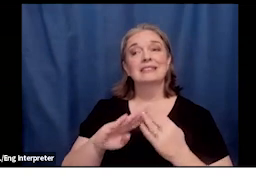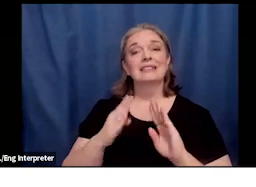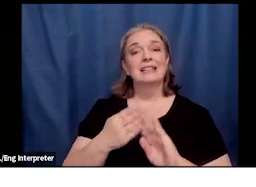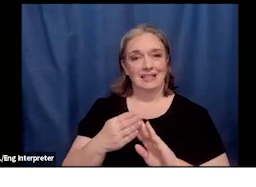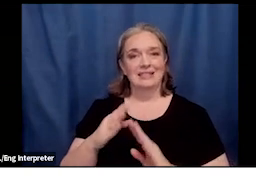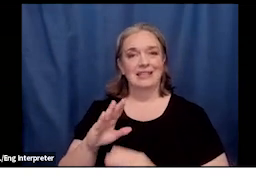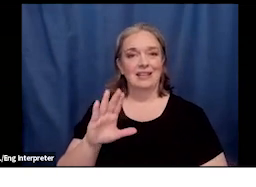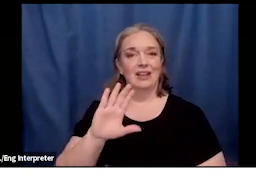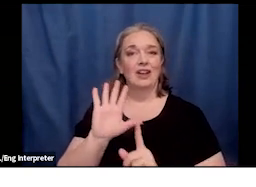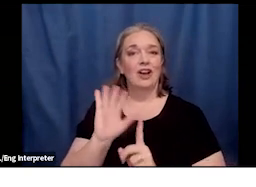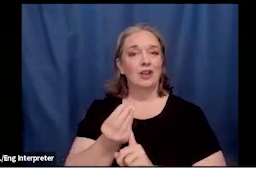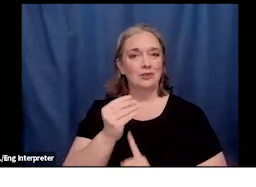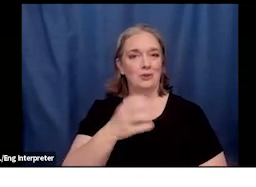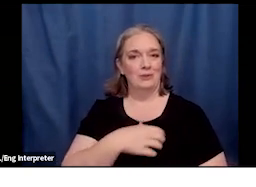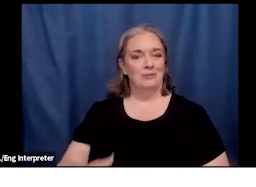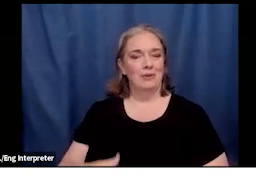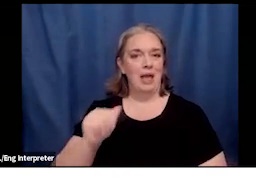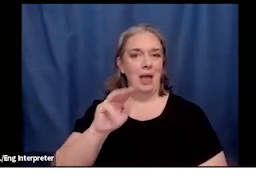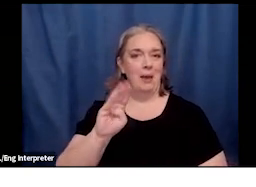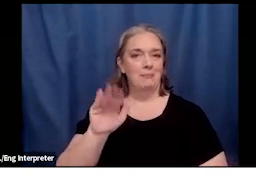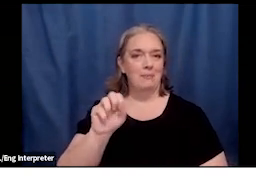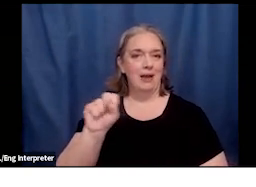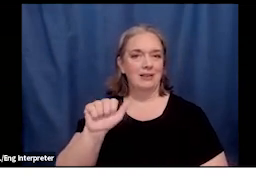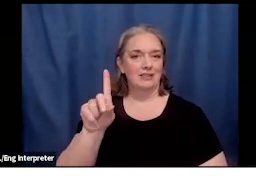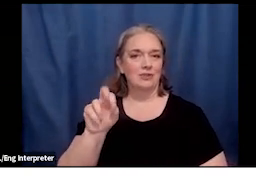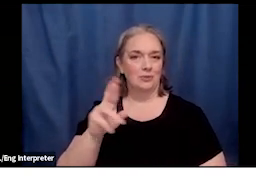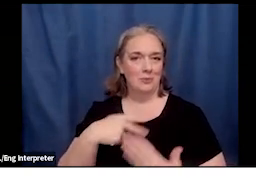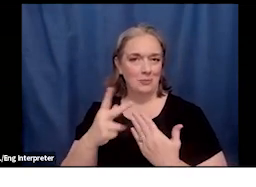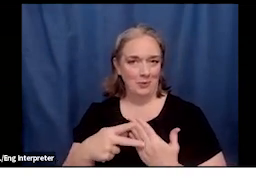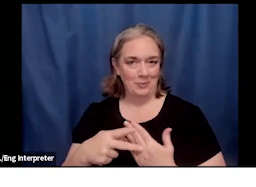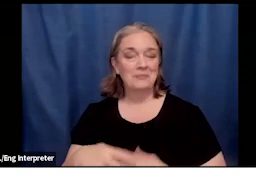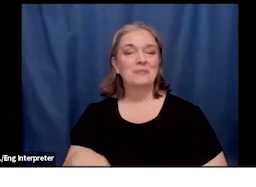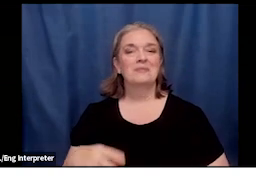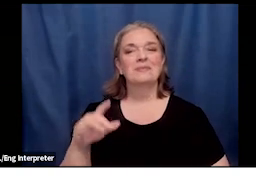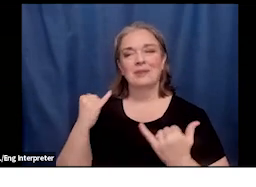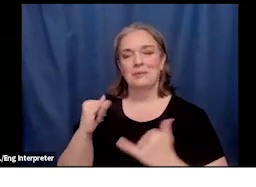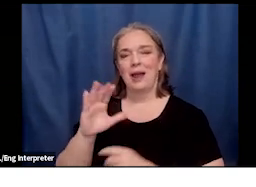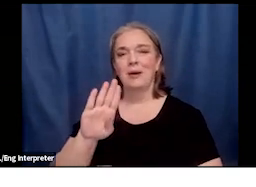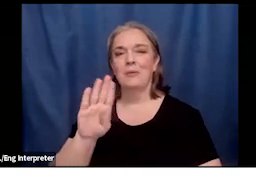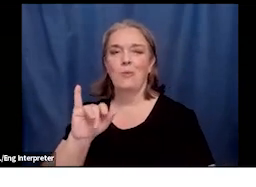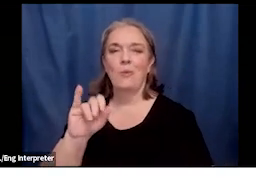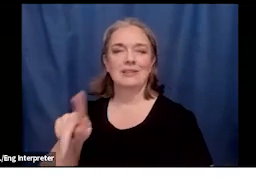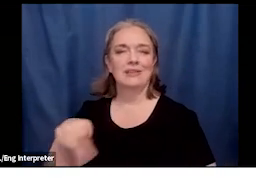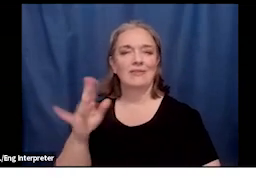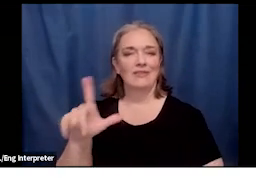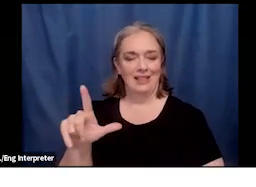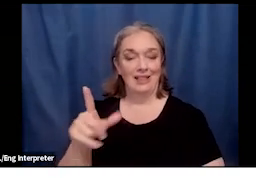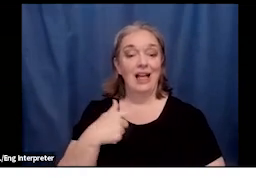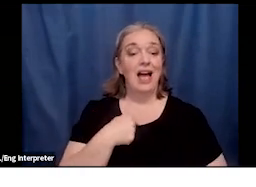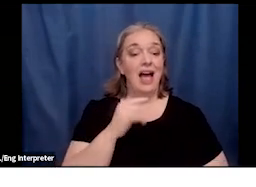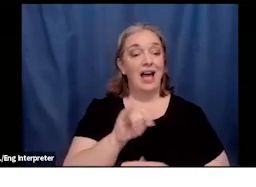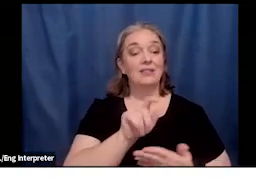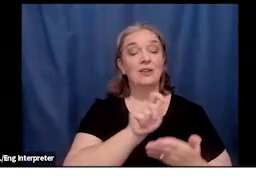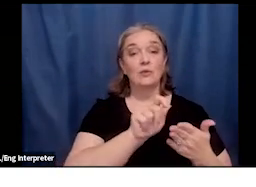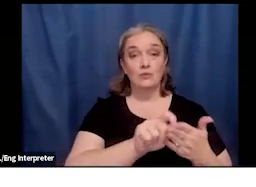Phil is currently the city of Boise's cultural ambassador, and I co-manage the Boise City Writer in Residence program alongside the